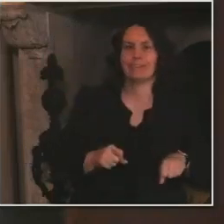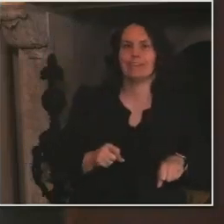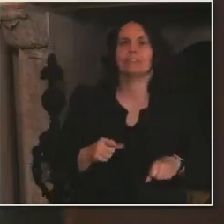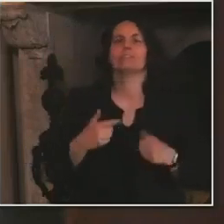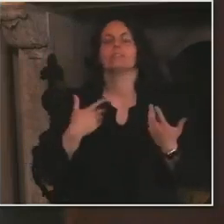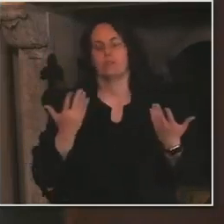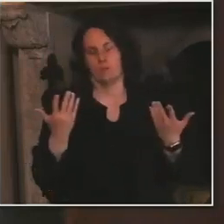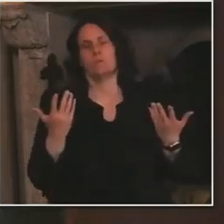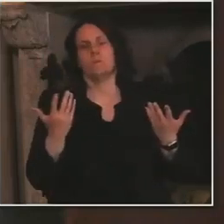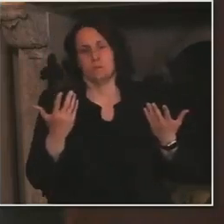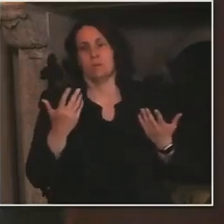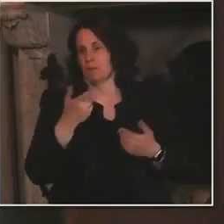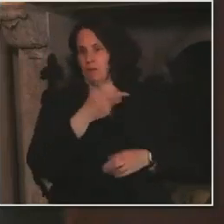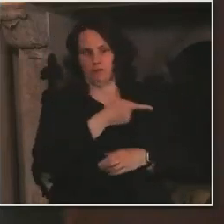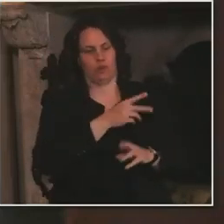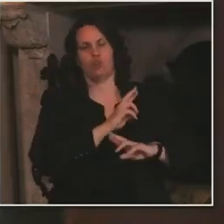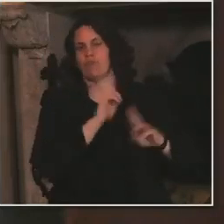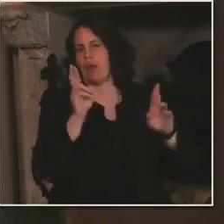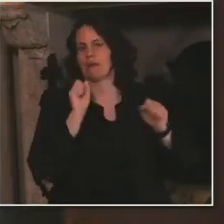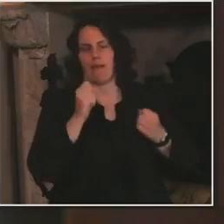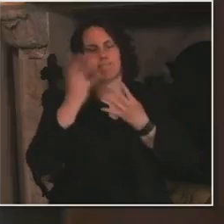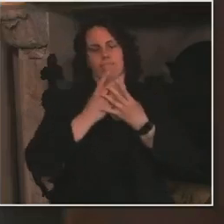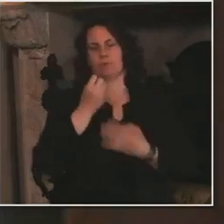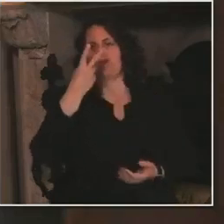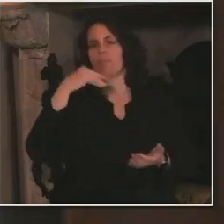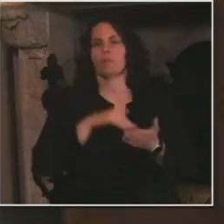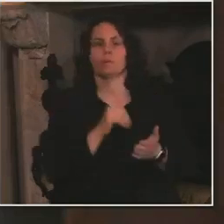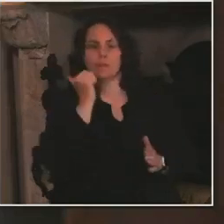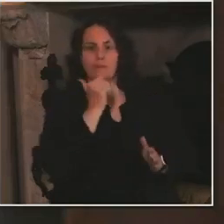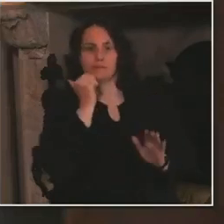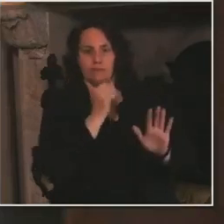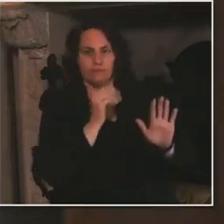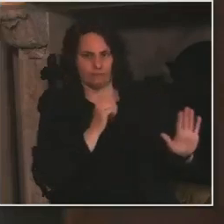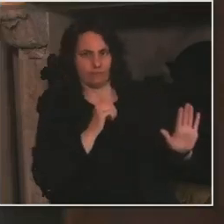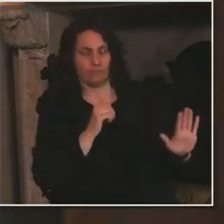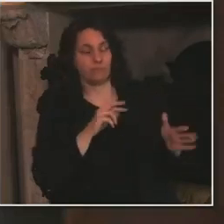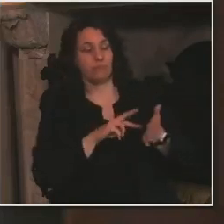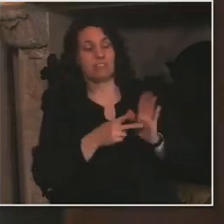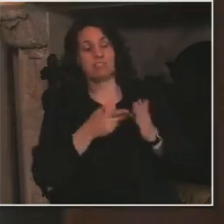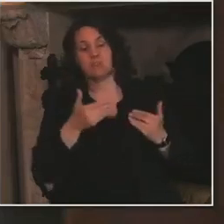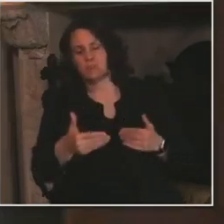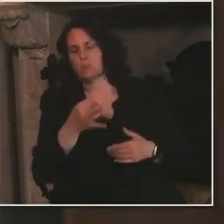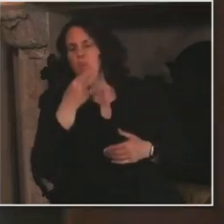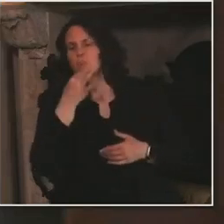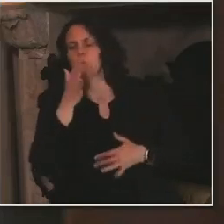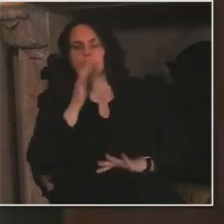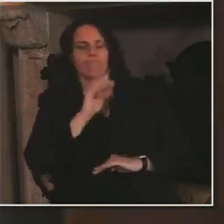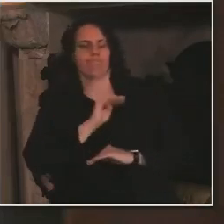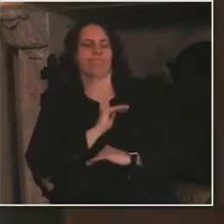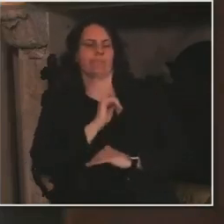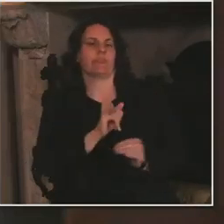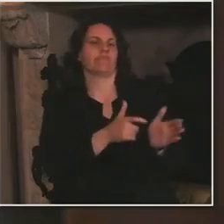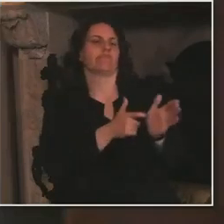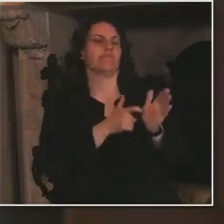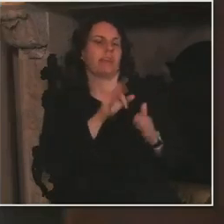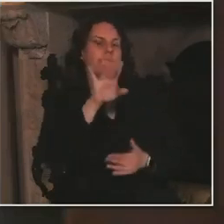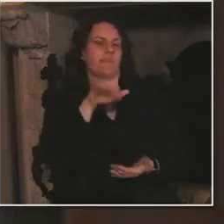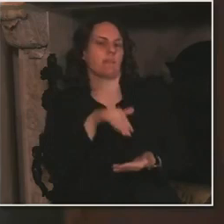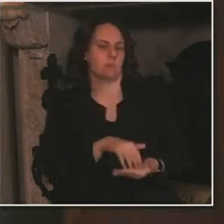we're able to meet demand moving forward. And so we've made significant progress. We